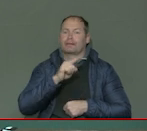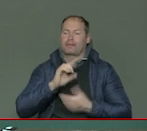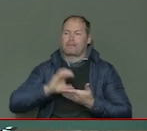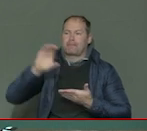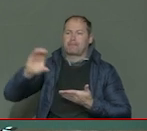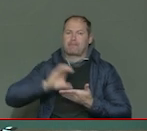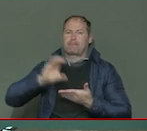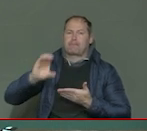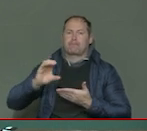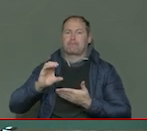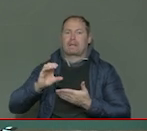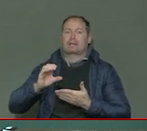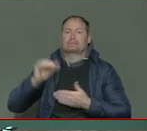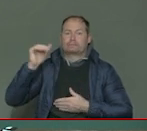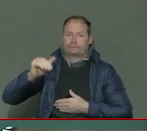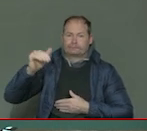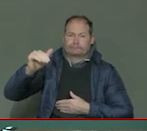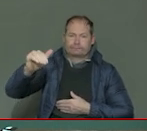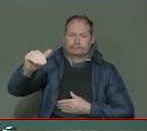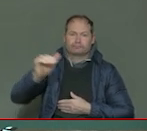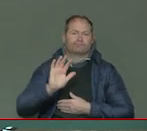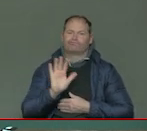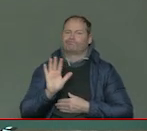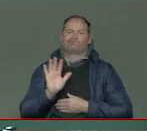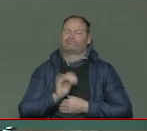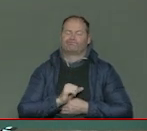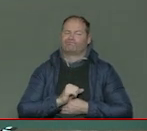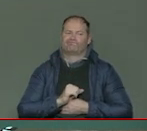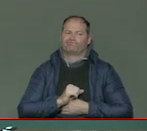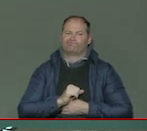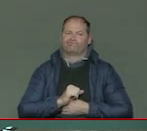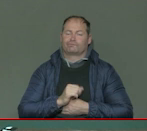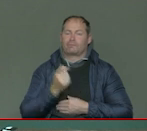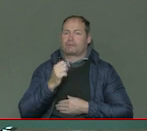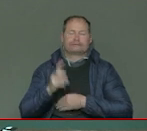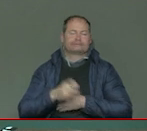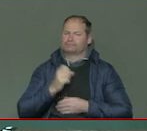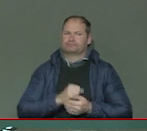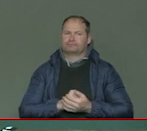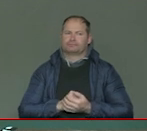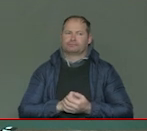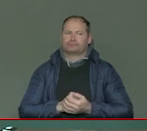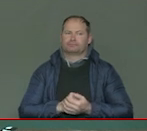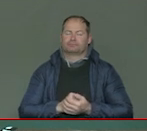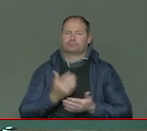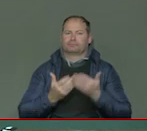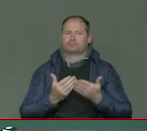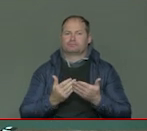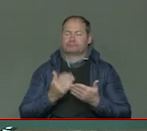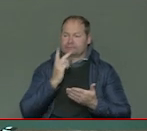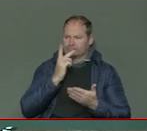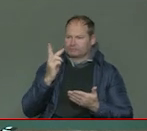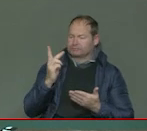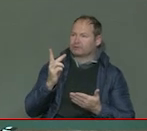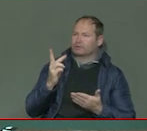deposits. All right. So that can also be an error if it was not that the money was stolen. You just look at the bank recon and